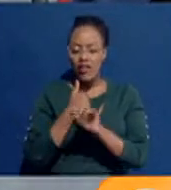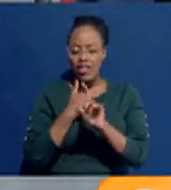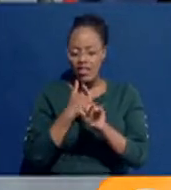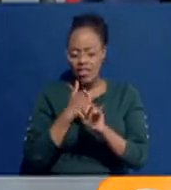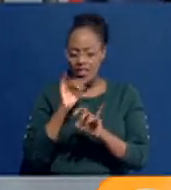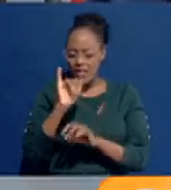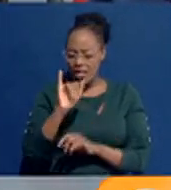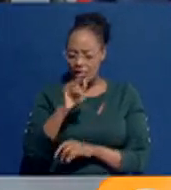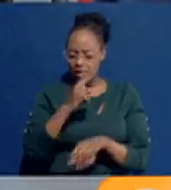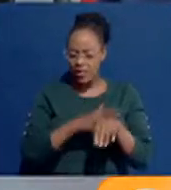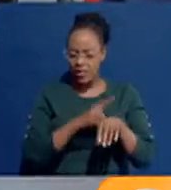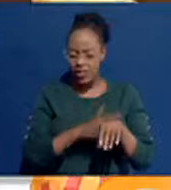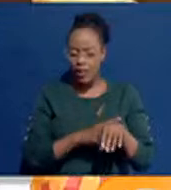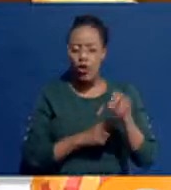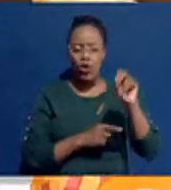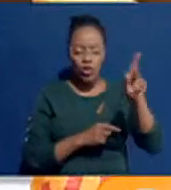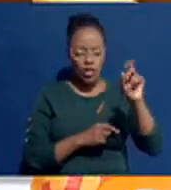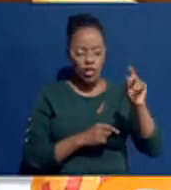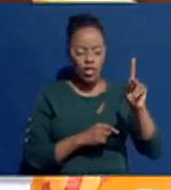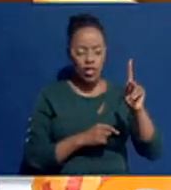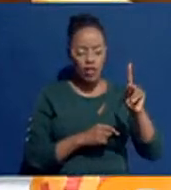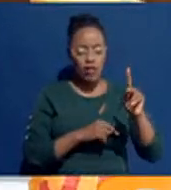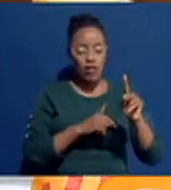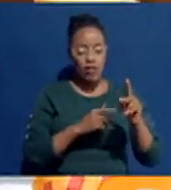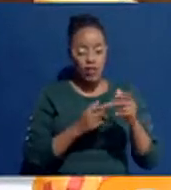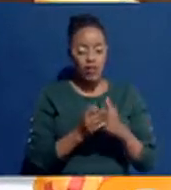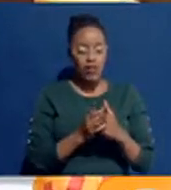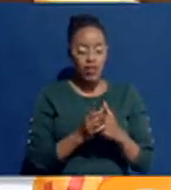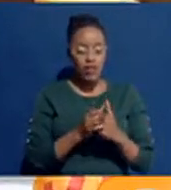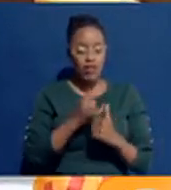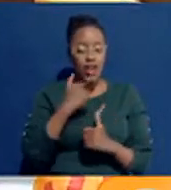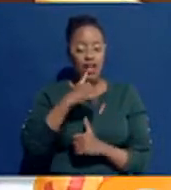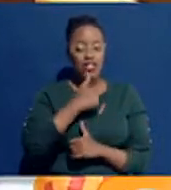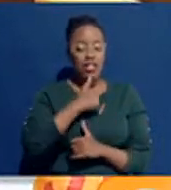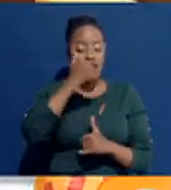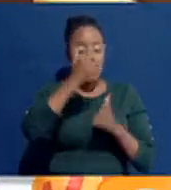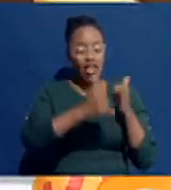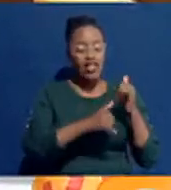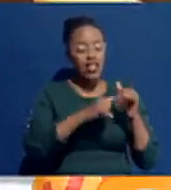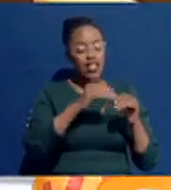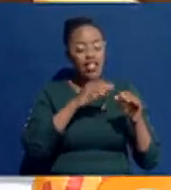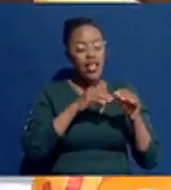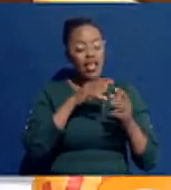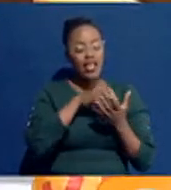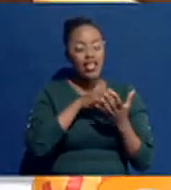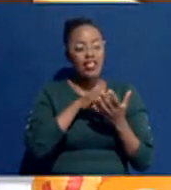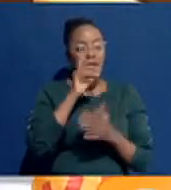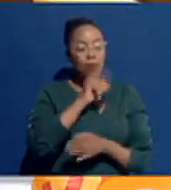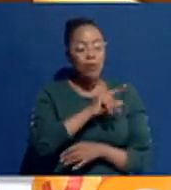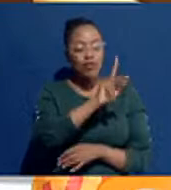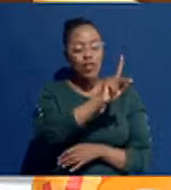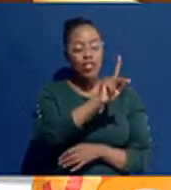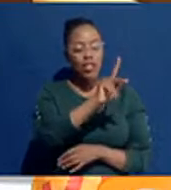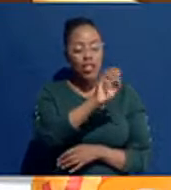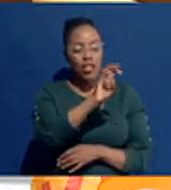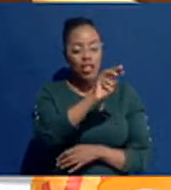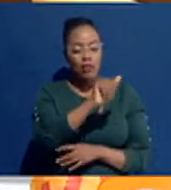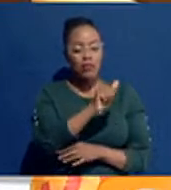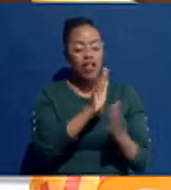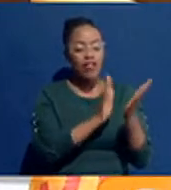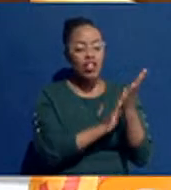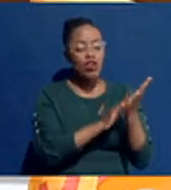time? Yes. Okay. By the way, we have concluded the KEMSA case. And we have